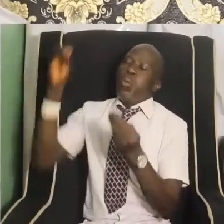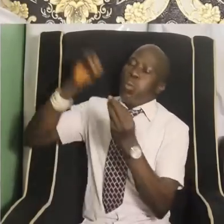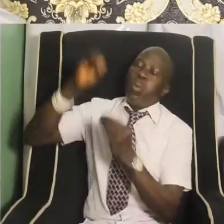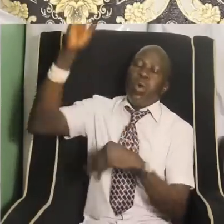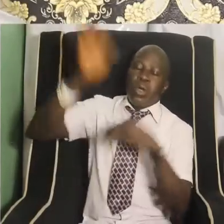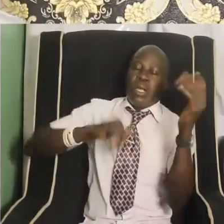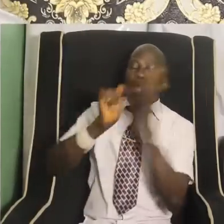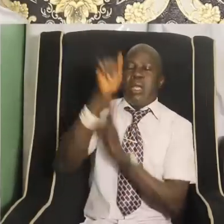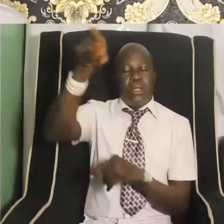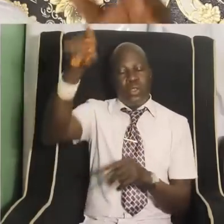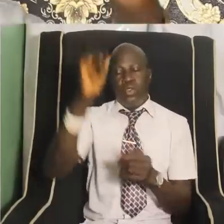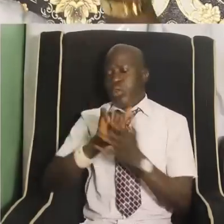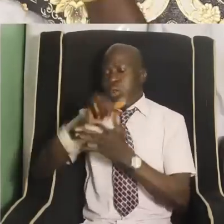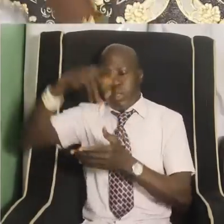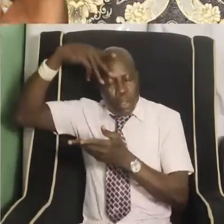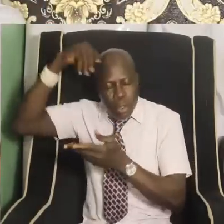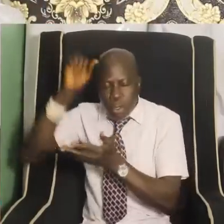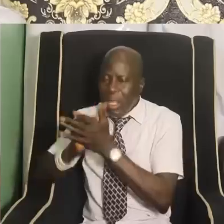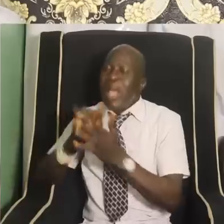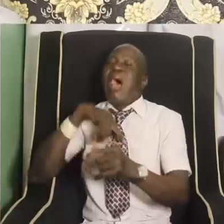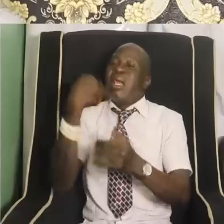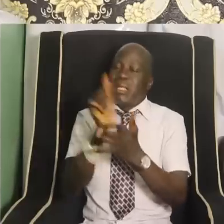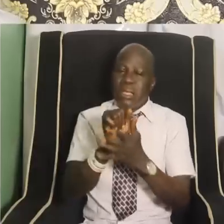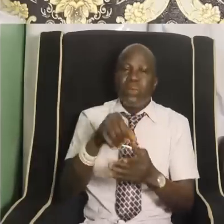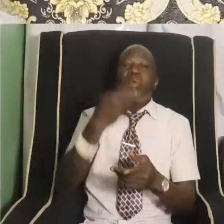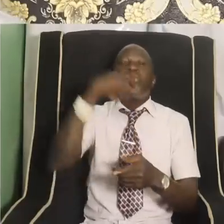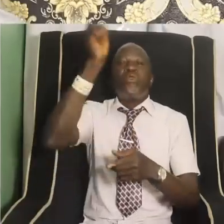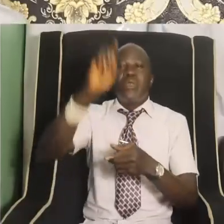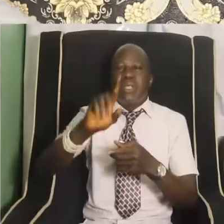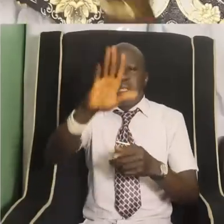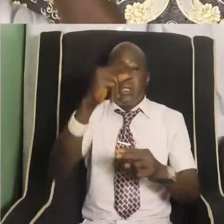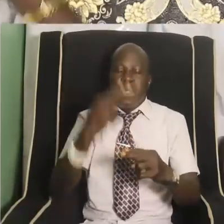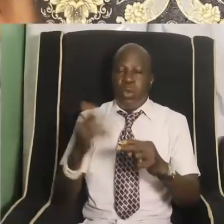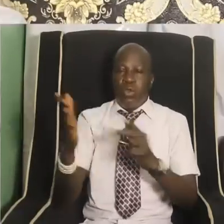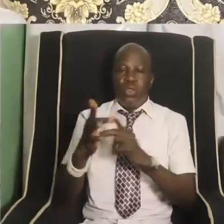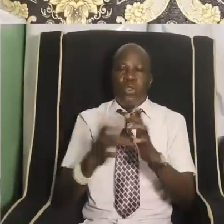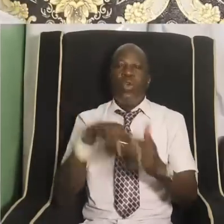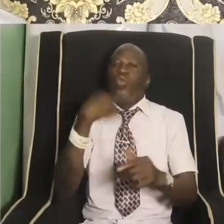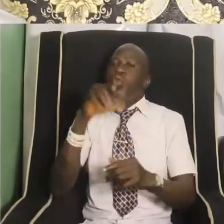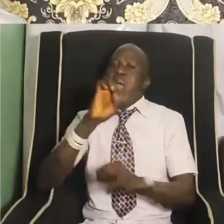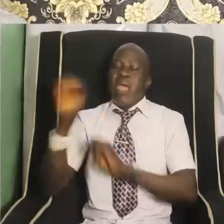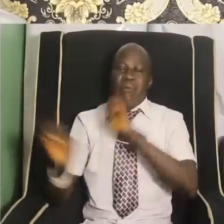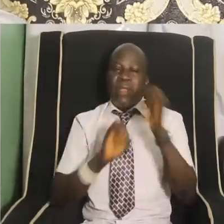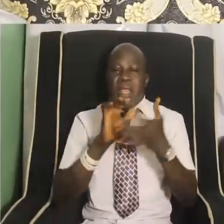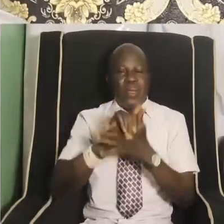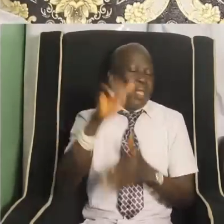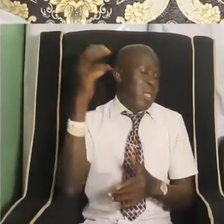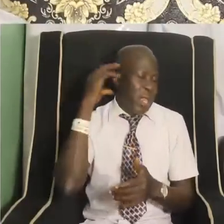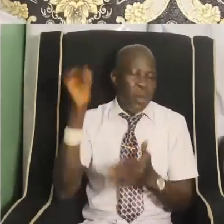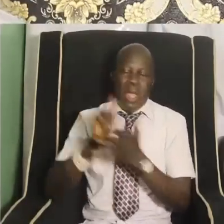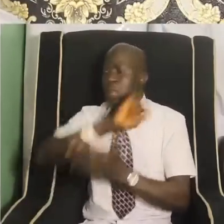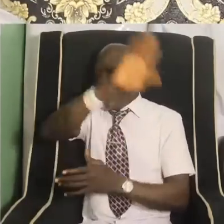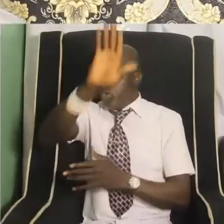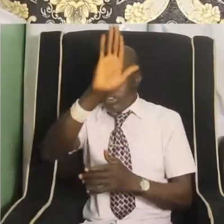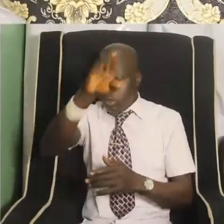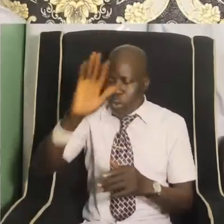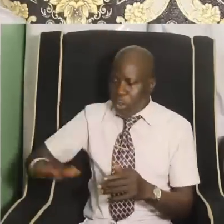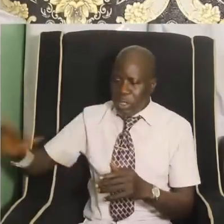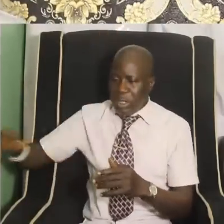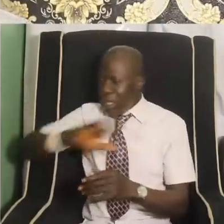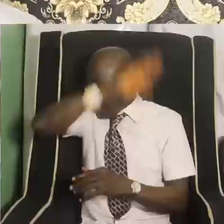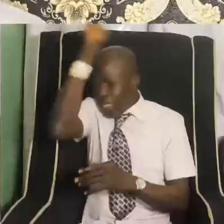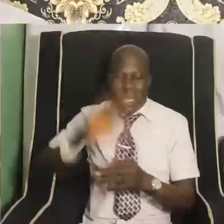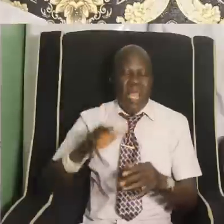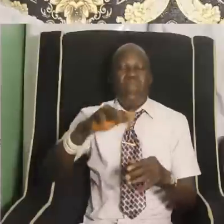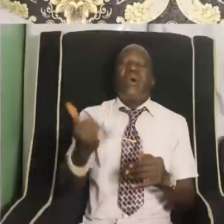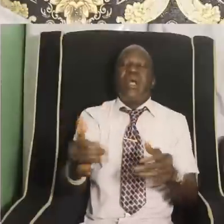what we call the one that is knowledge of that you. I prophesy in the name of Jesus. I prophesy in the name of Jesus. Gbogbo mi. Whosoever that is hearing me. Ati wa atomo re. You and your children.